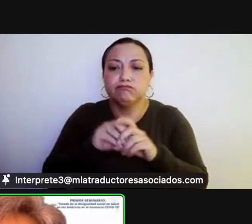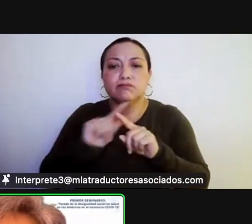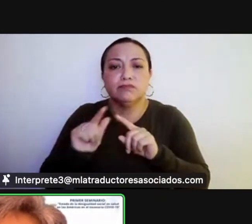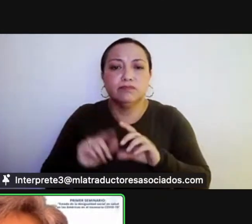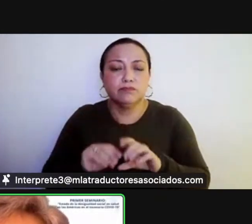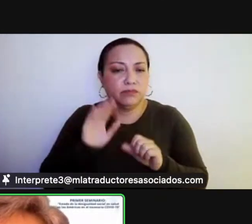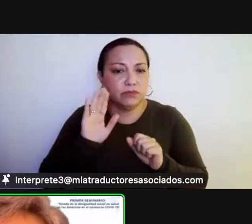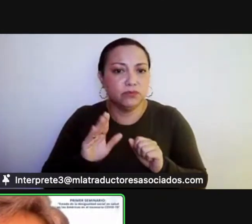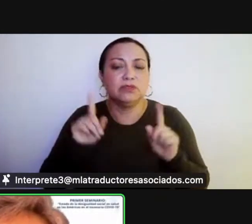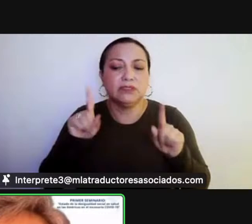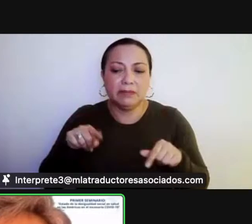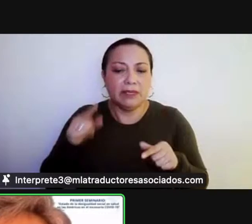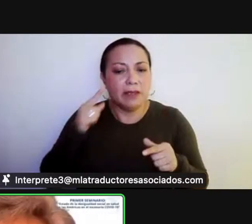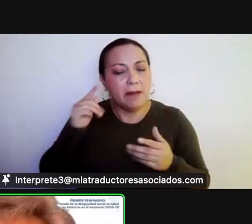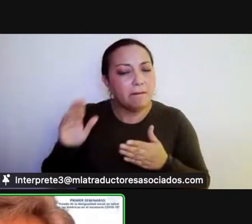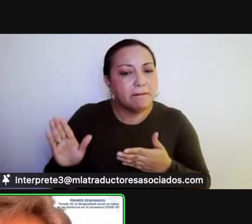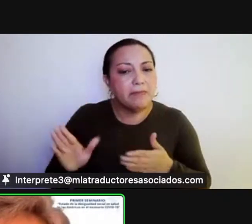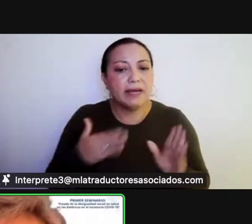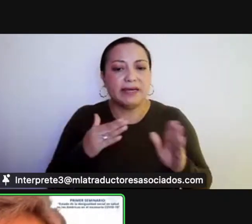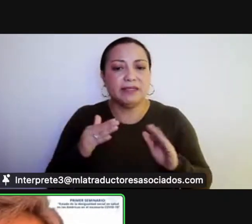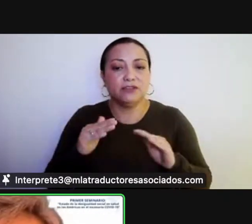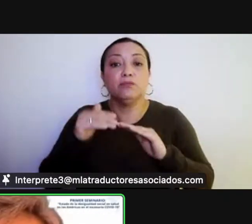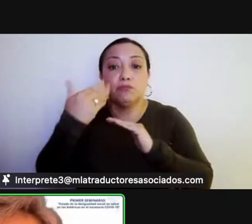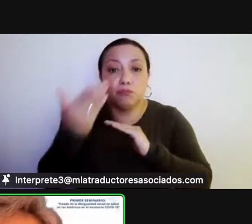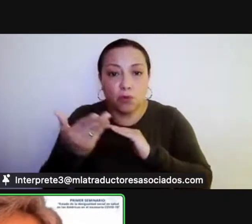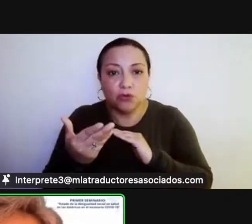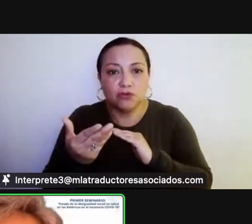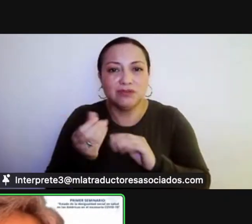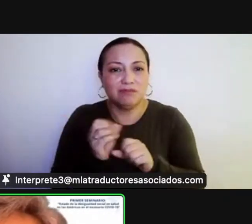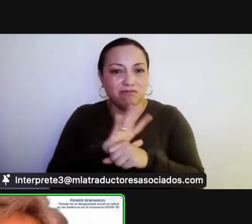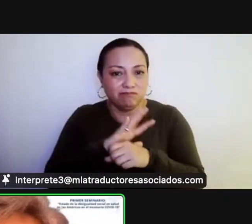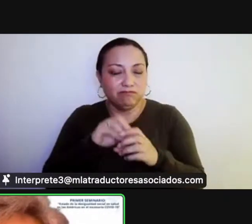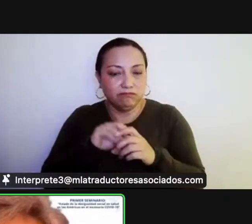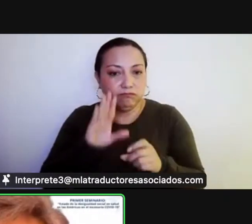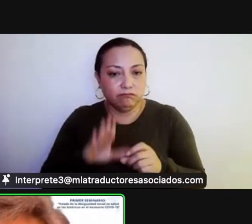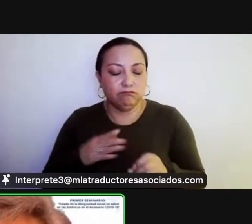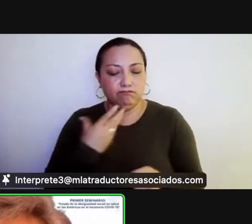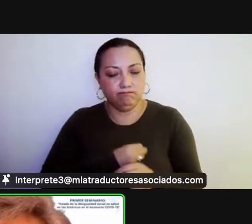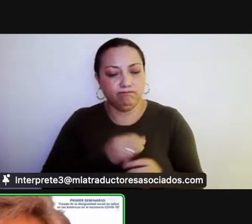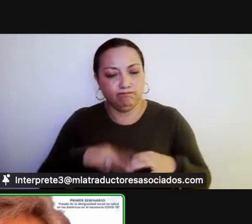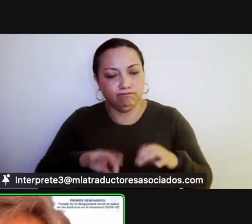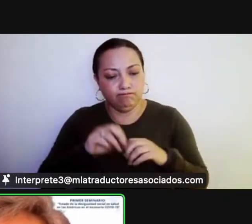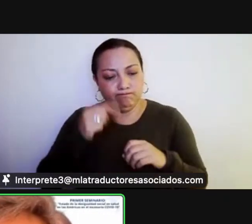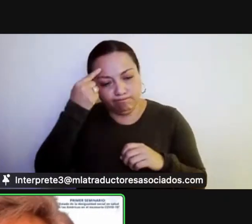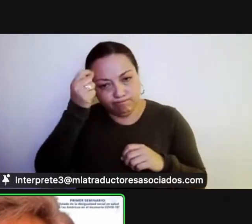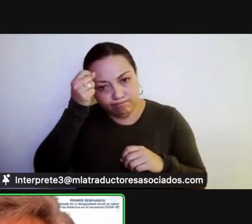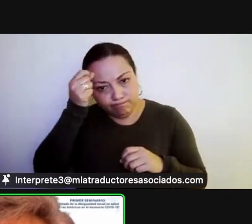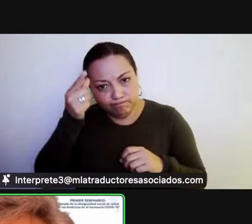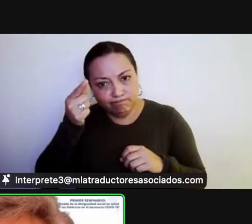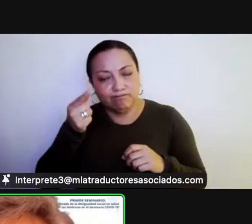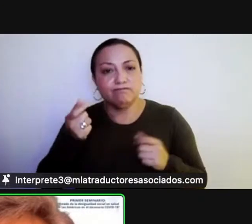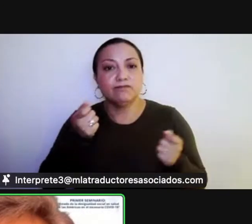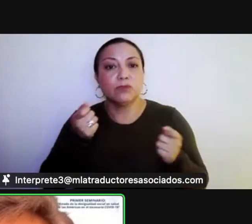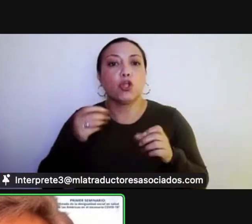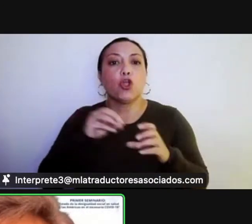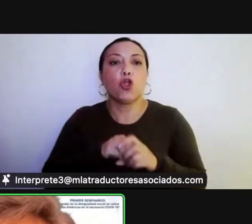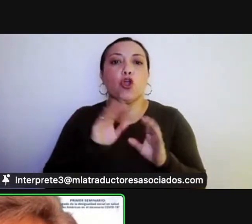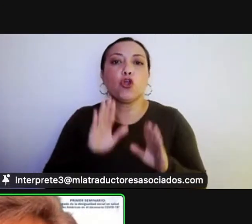and planning, post-pandemic planning, and to take into consideration